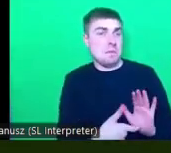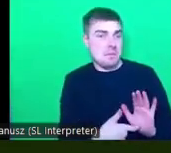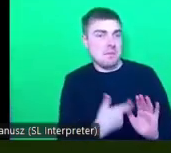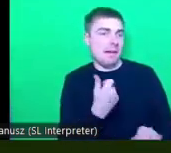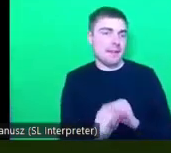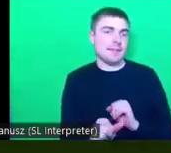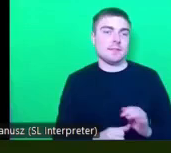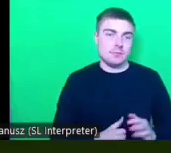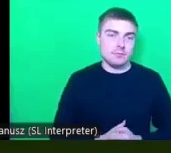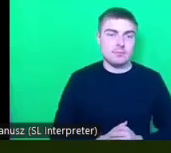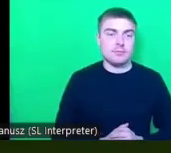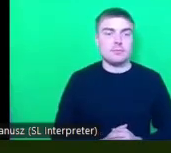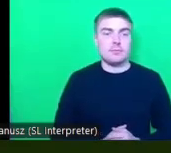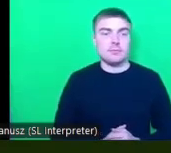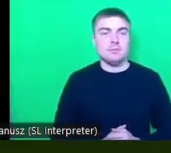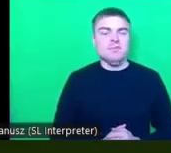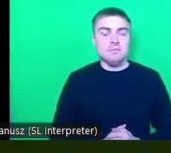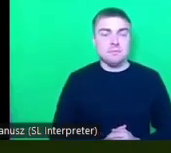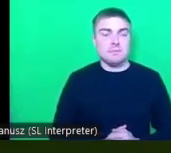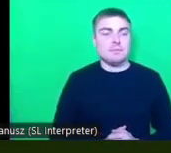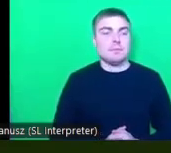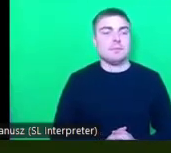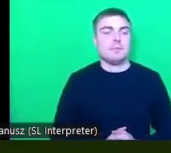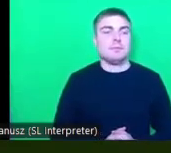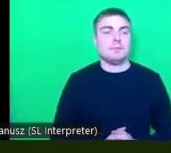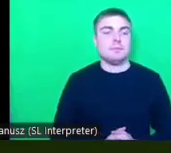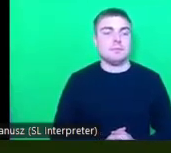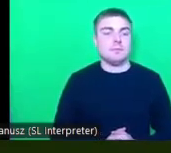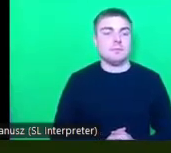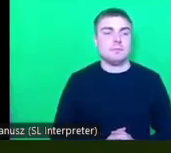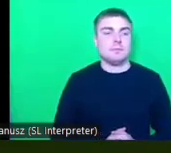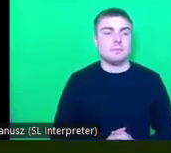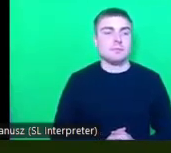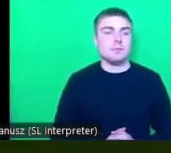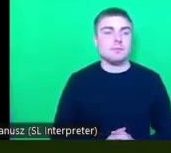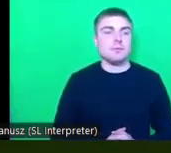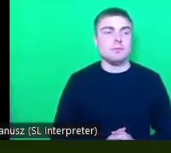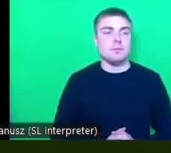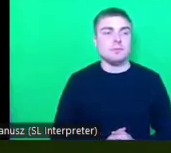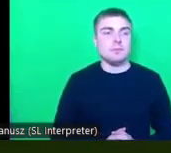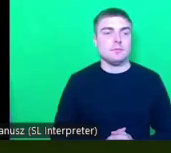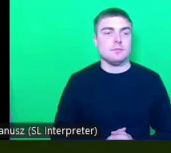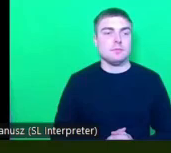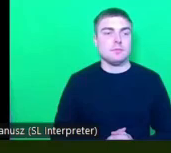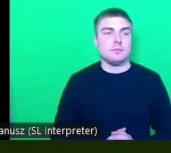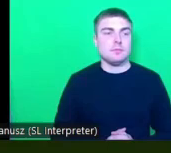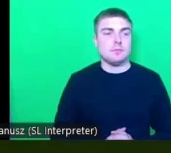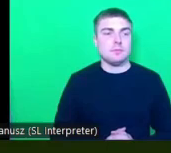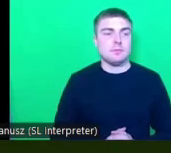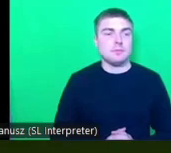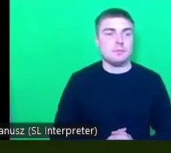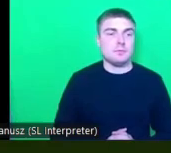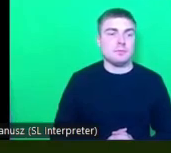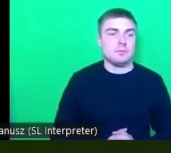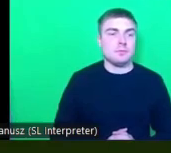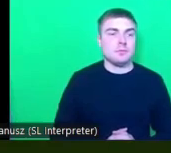depth. So then we also did an additional study, also looking